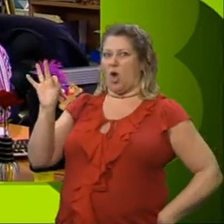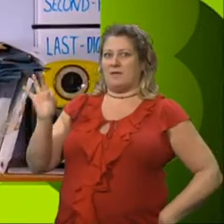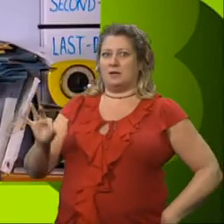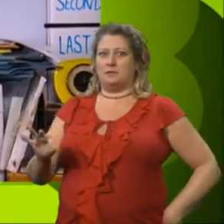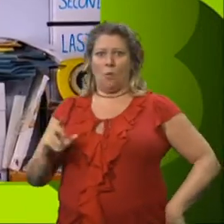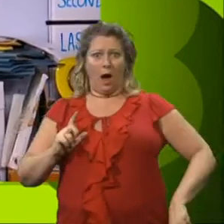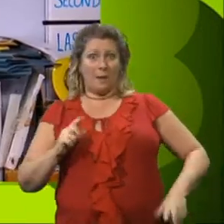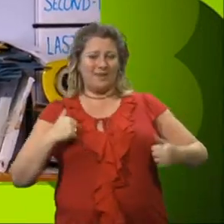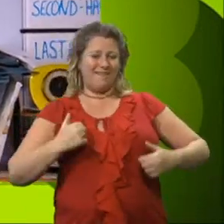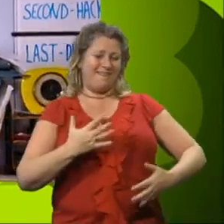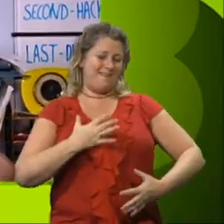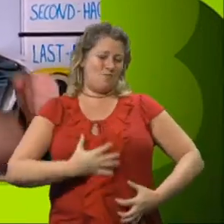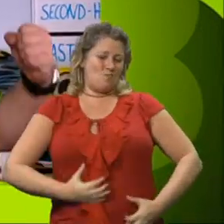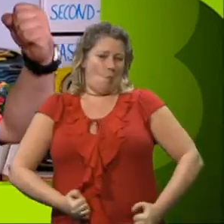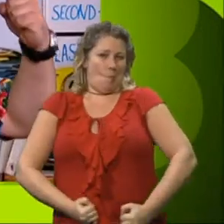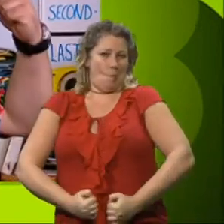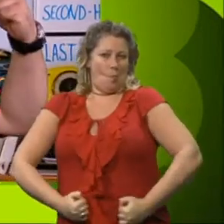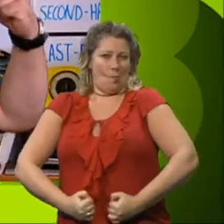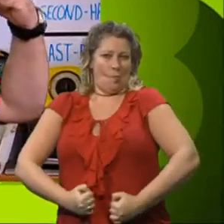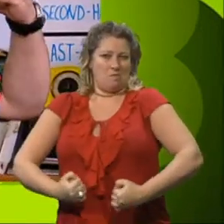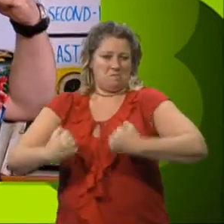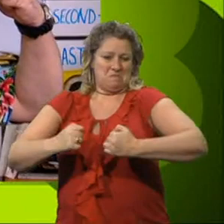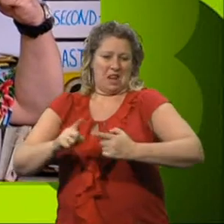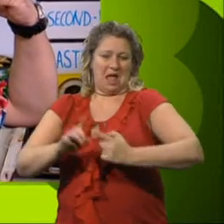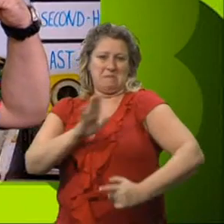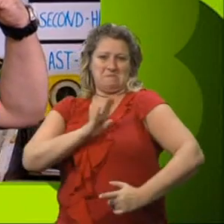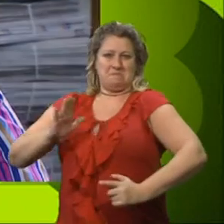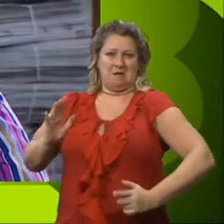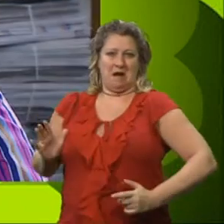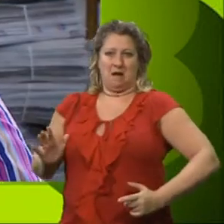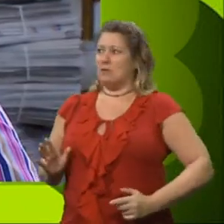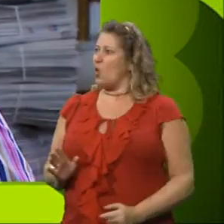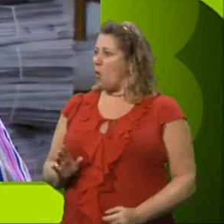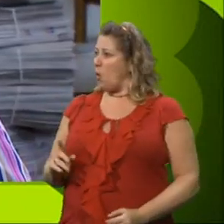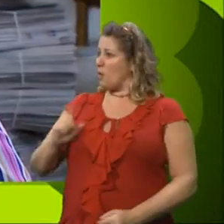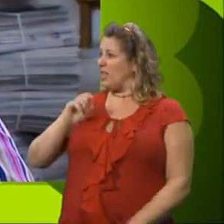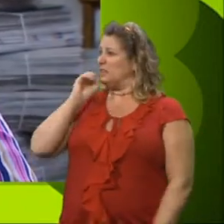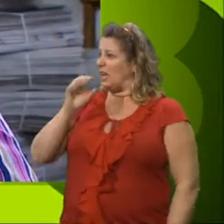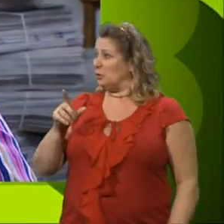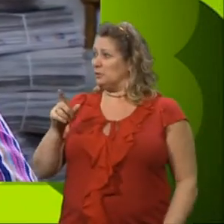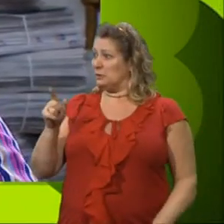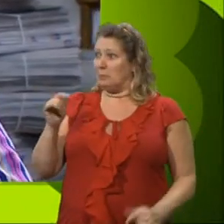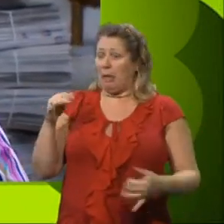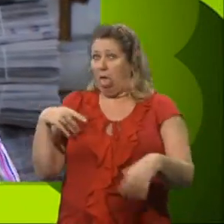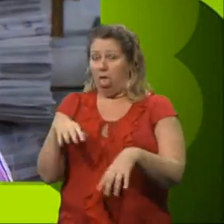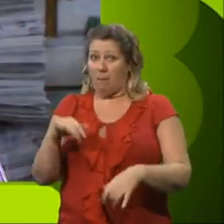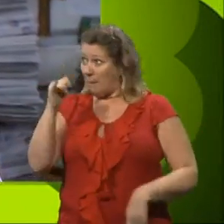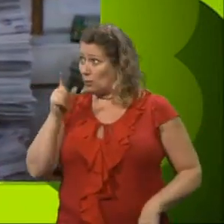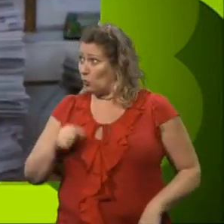Why? Because of my lean, muscular physique and military bearing? No. If they shout at you loud enough, you might crumble.